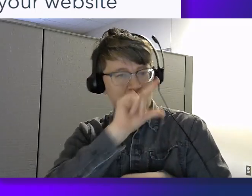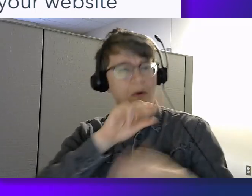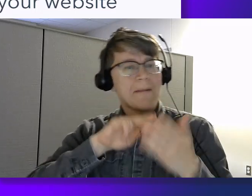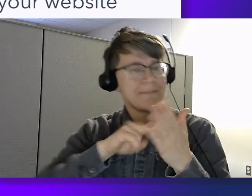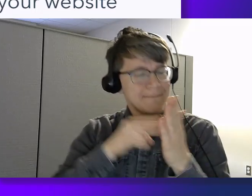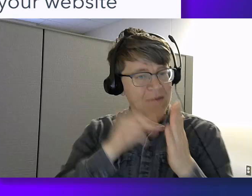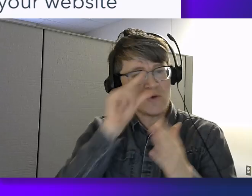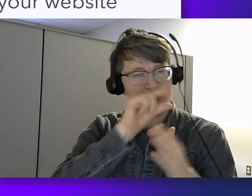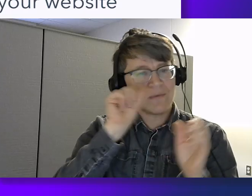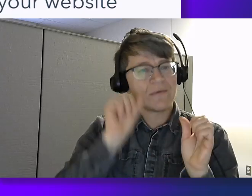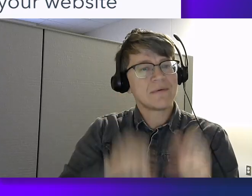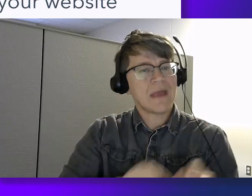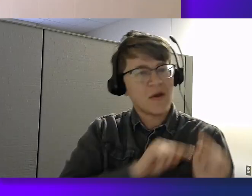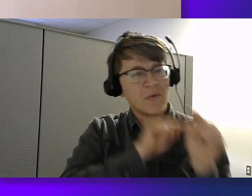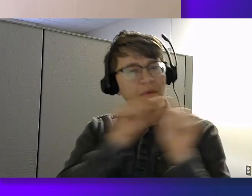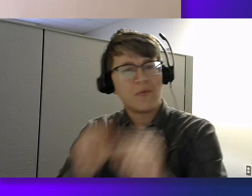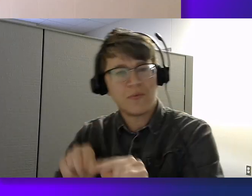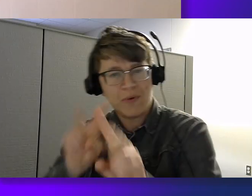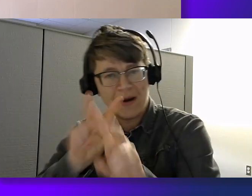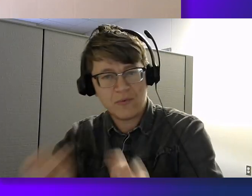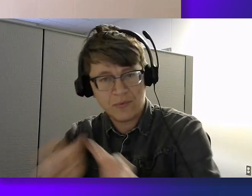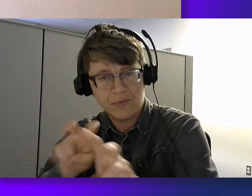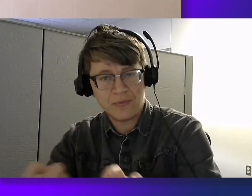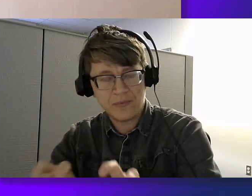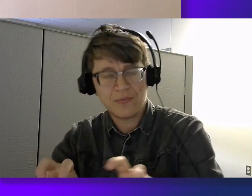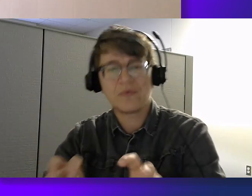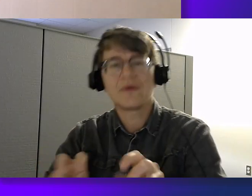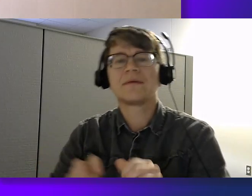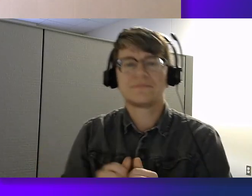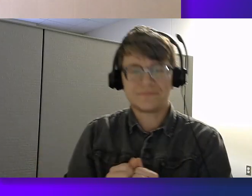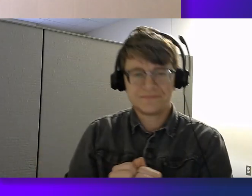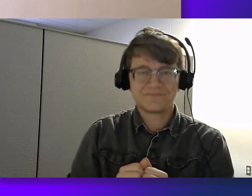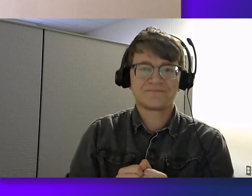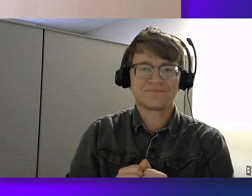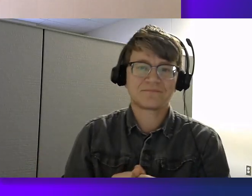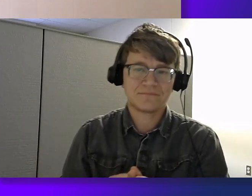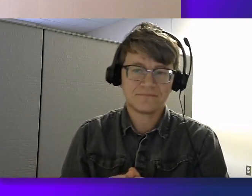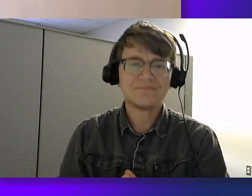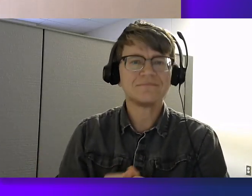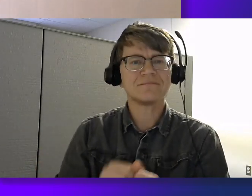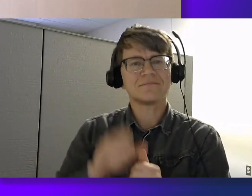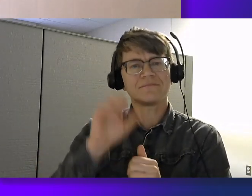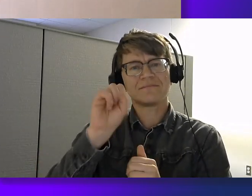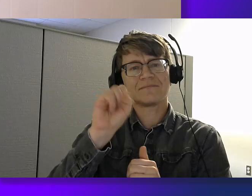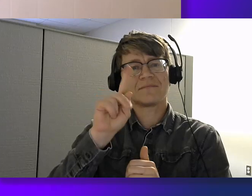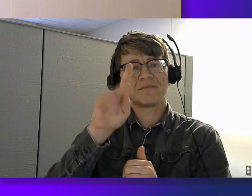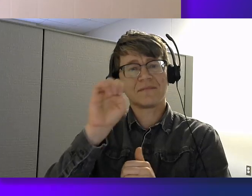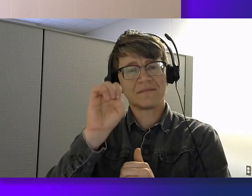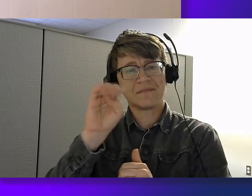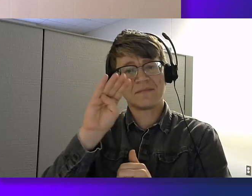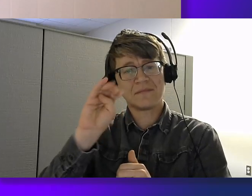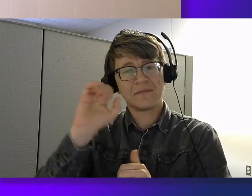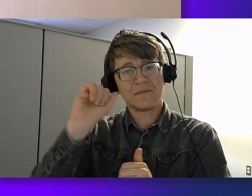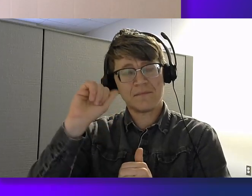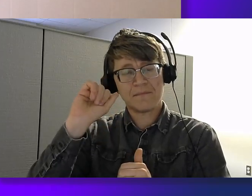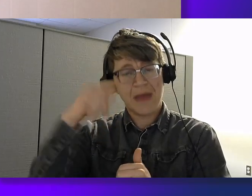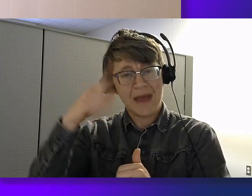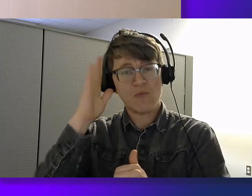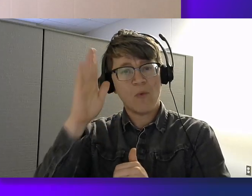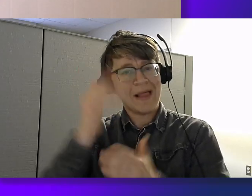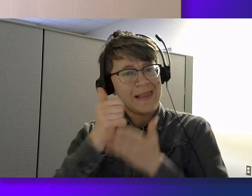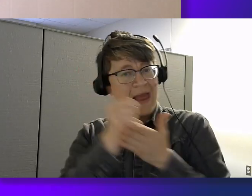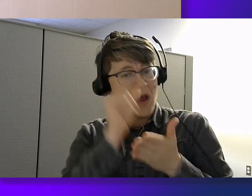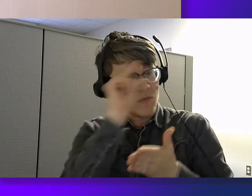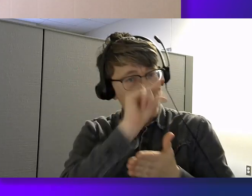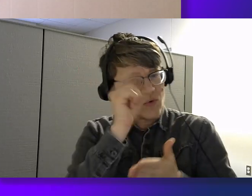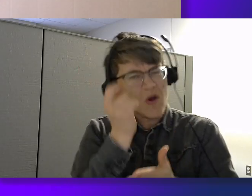URLs your website is carrying. Your sitemap helps search engine web crawlers understand how your website is built, so that they can